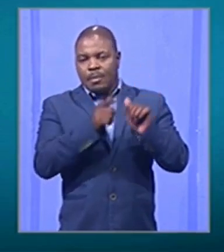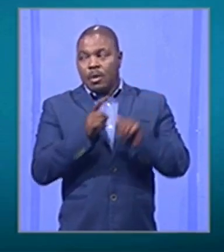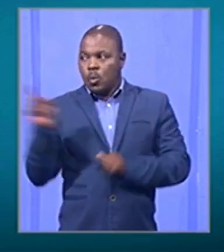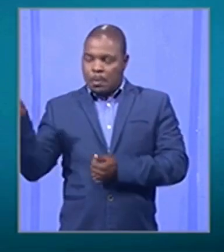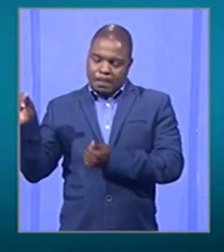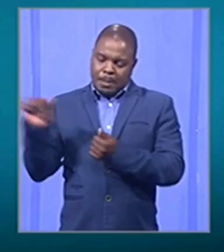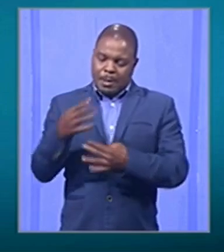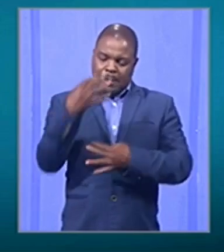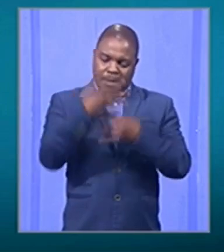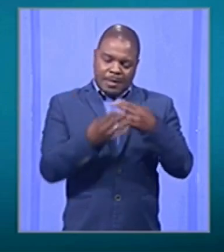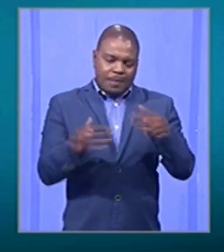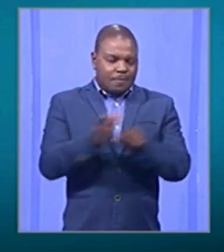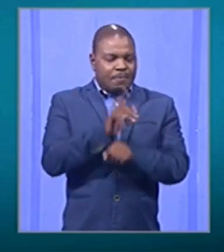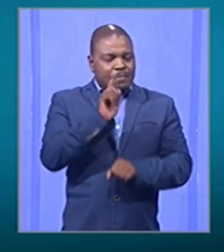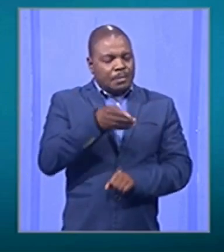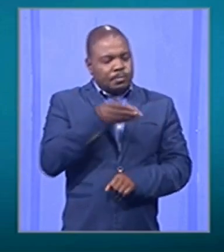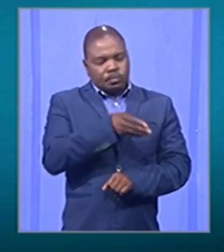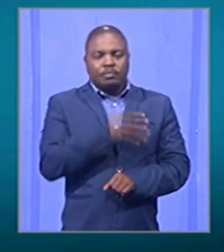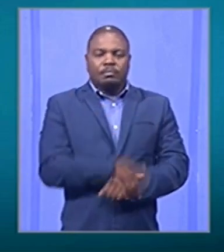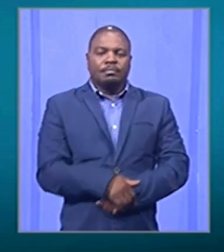feleletsa sekwebo sa gagwe.